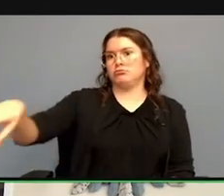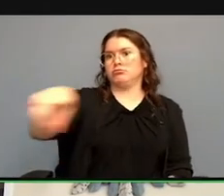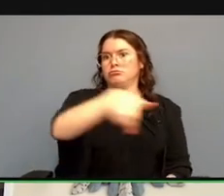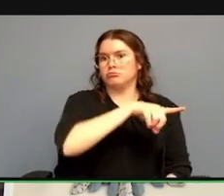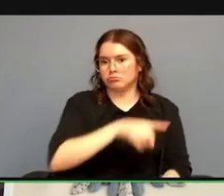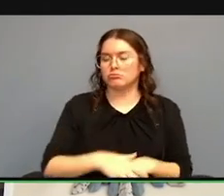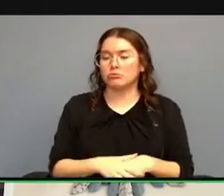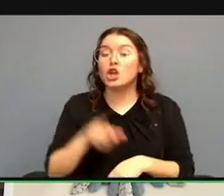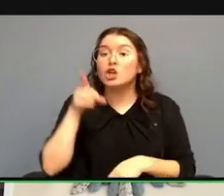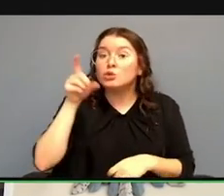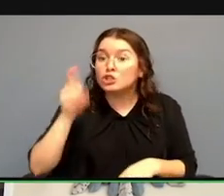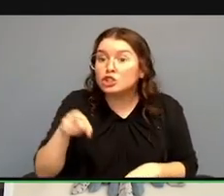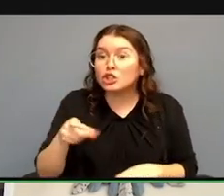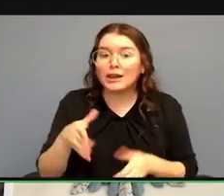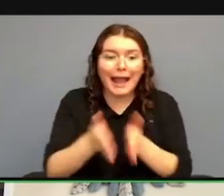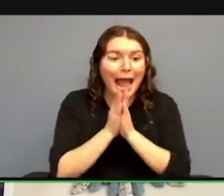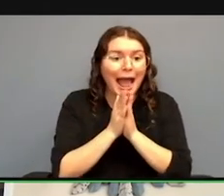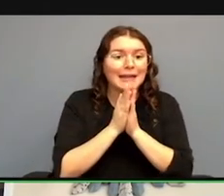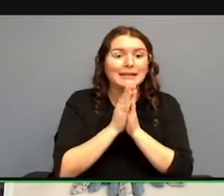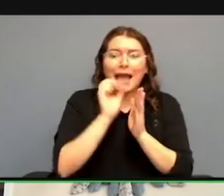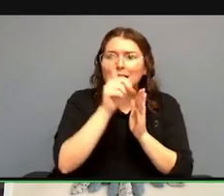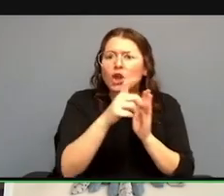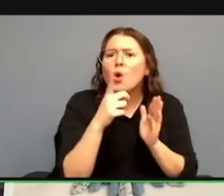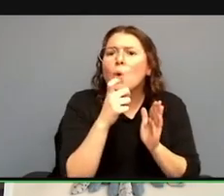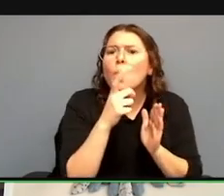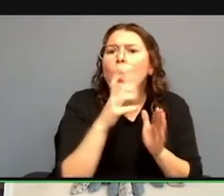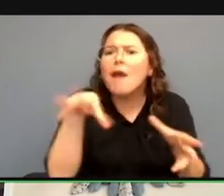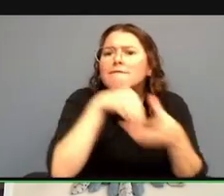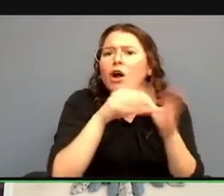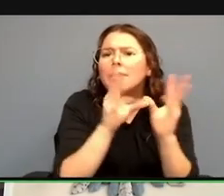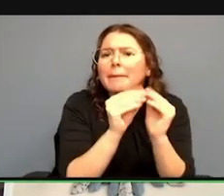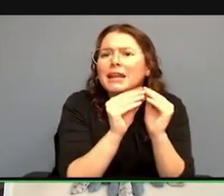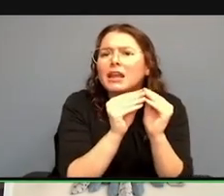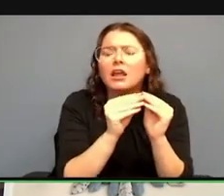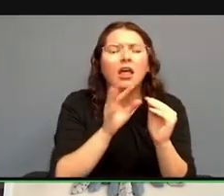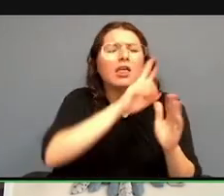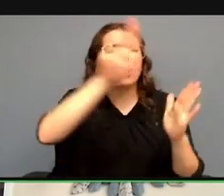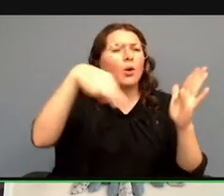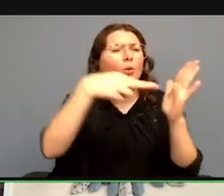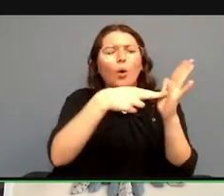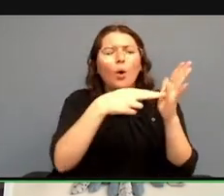You should ask who's going to be at that meeting and what is their role.